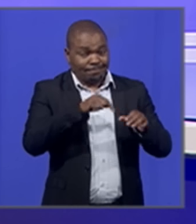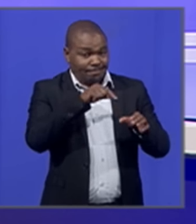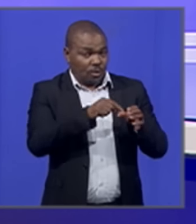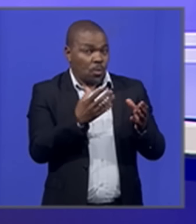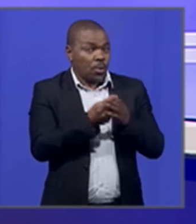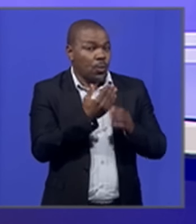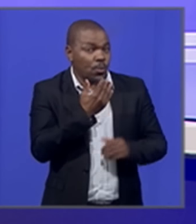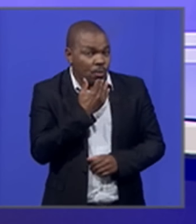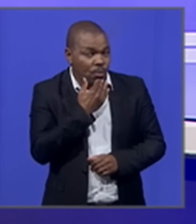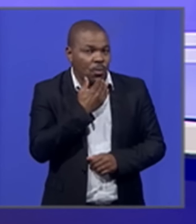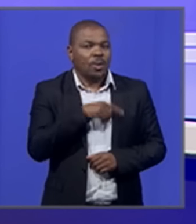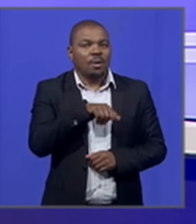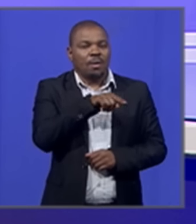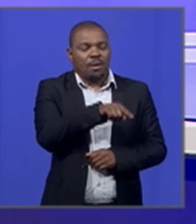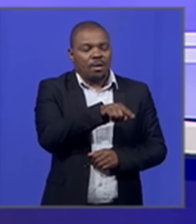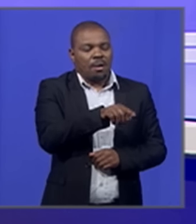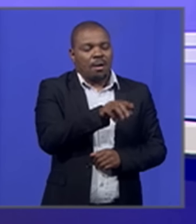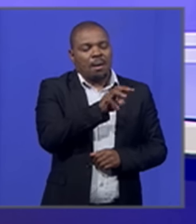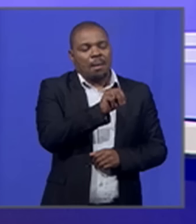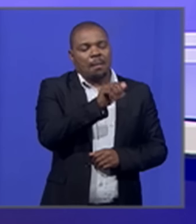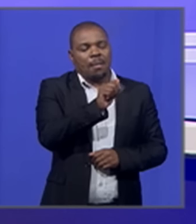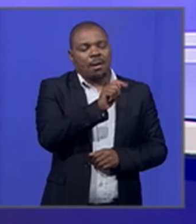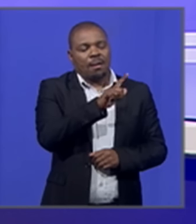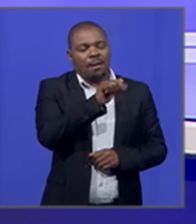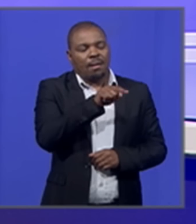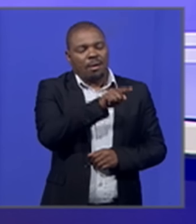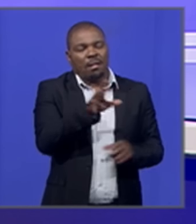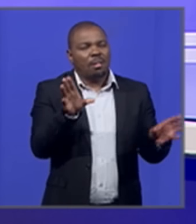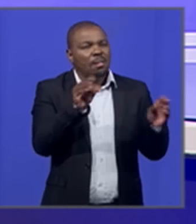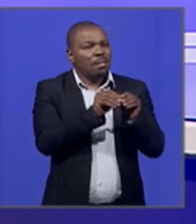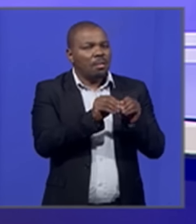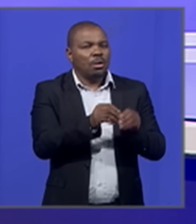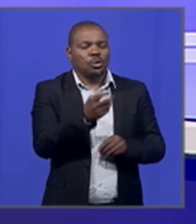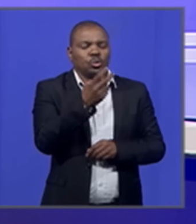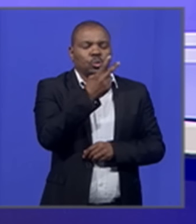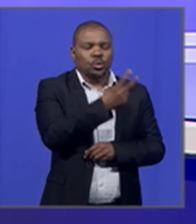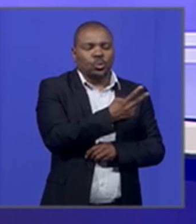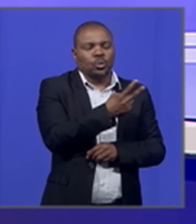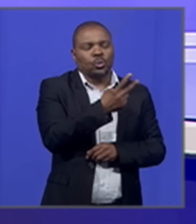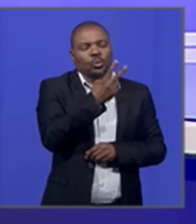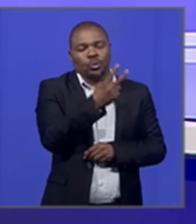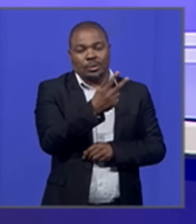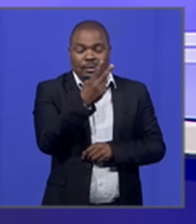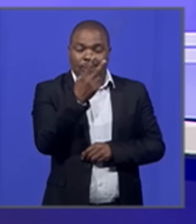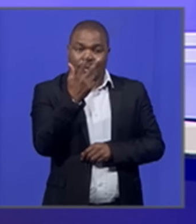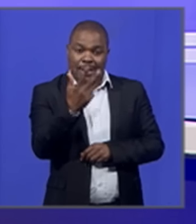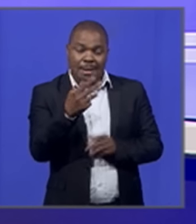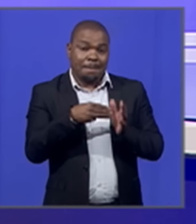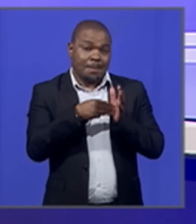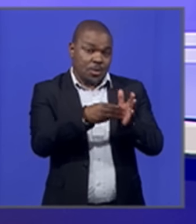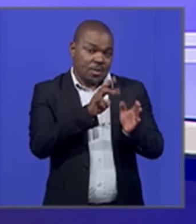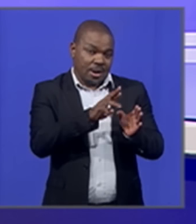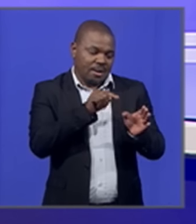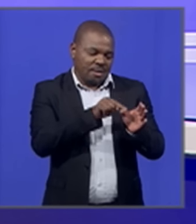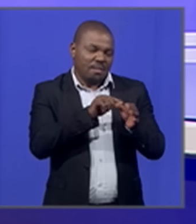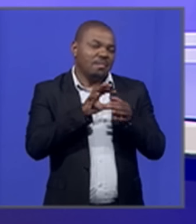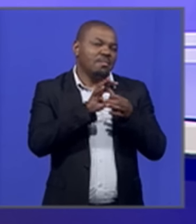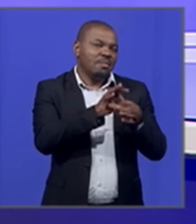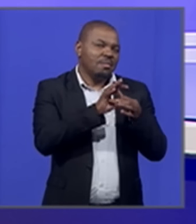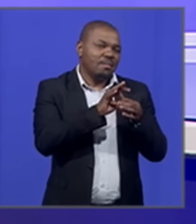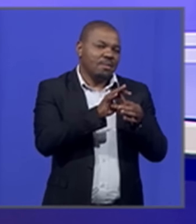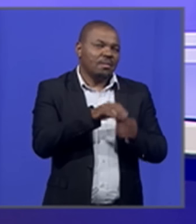tsošitšego ditaba ya diranta tše di milione makgolopedi masometharo ya go amana le khampane